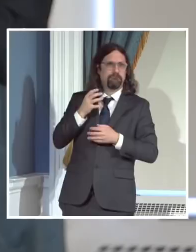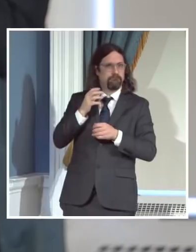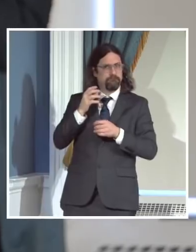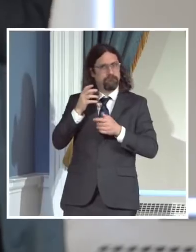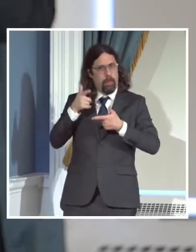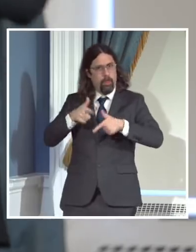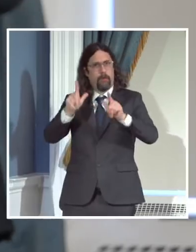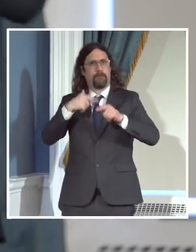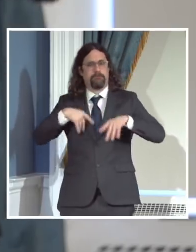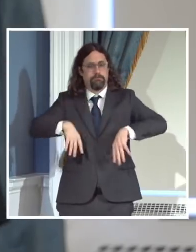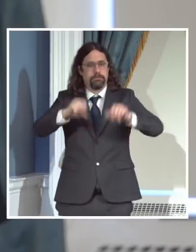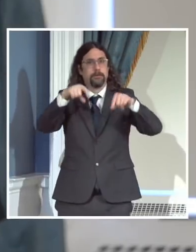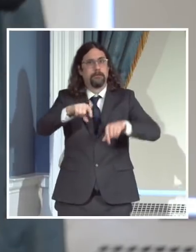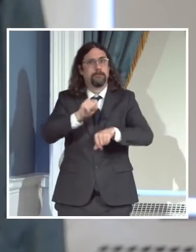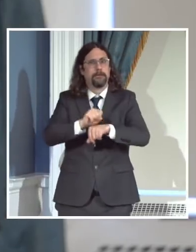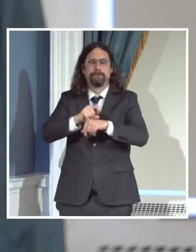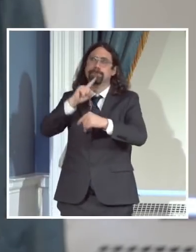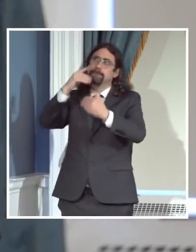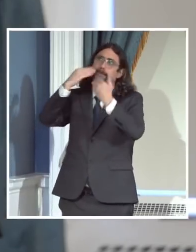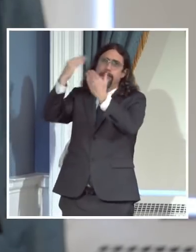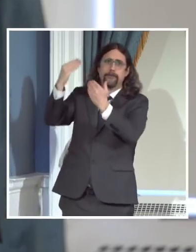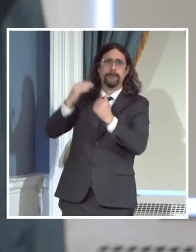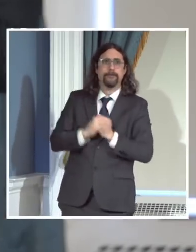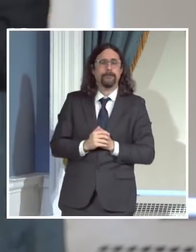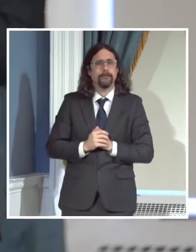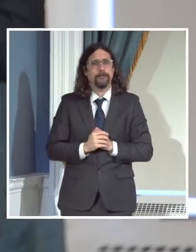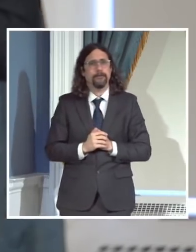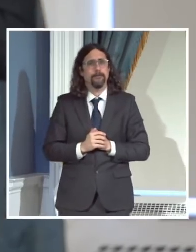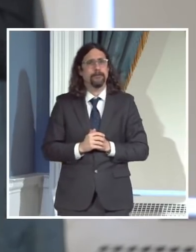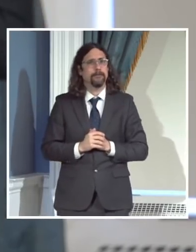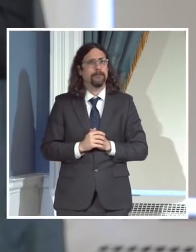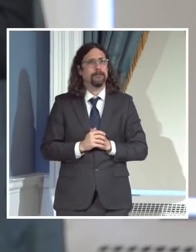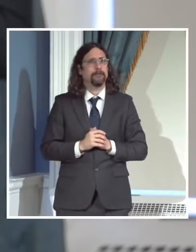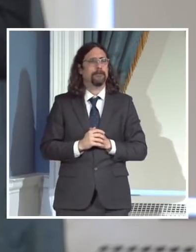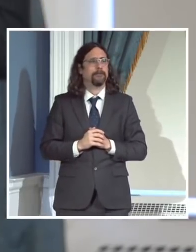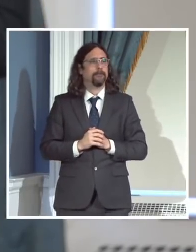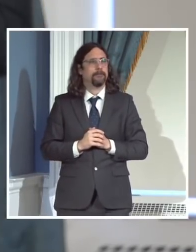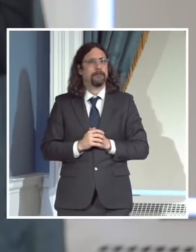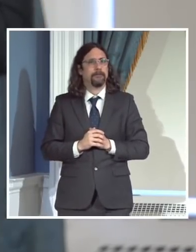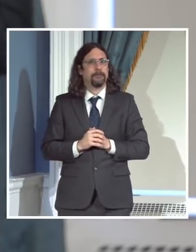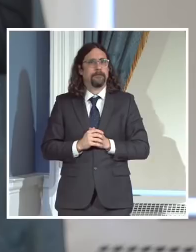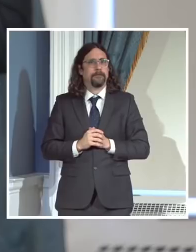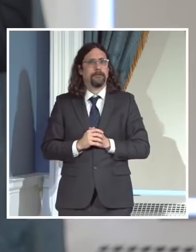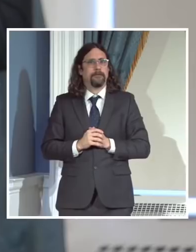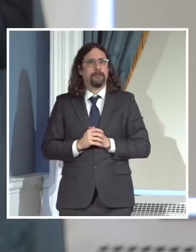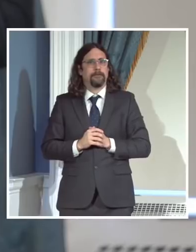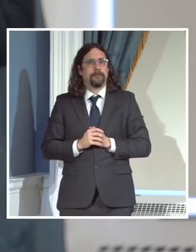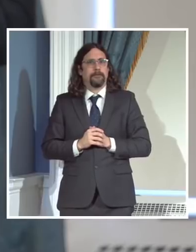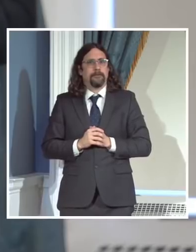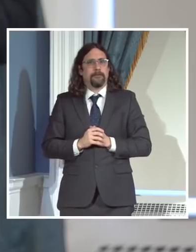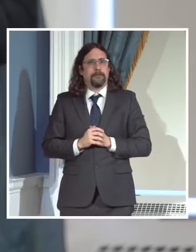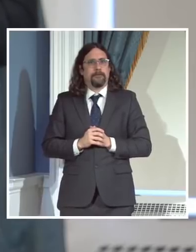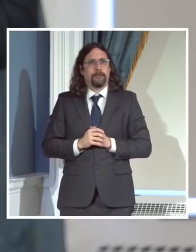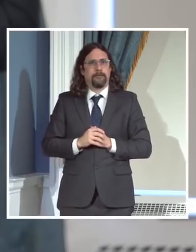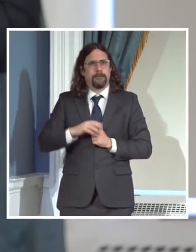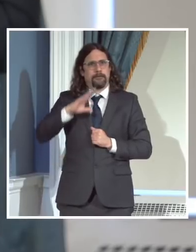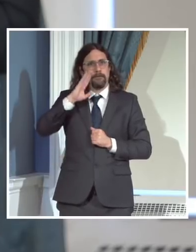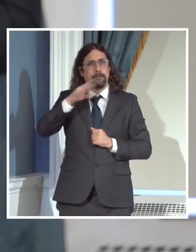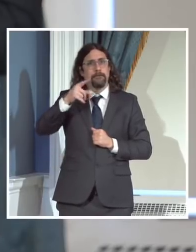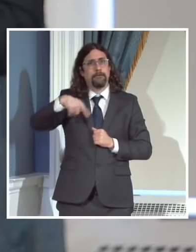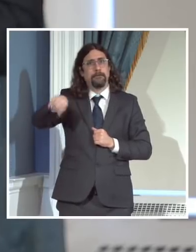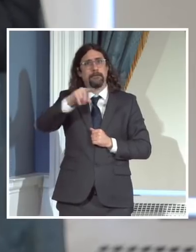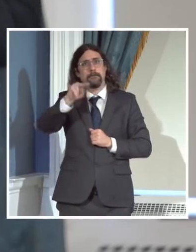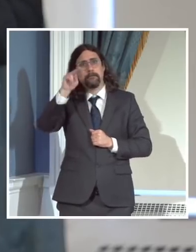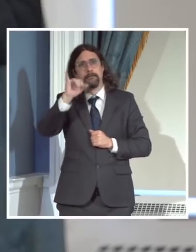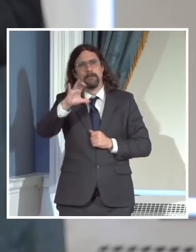one thing I saw in my time as a cop. You know, this is a resilient city. Everybody's supportive. You know, lately, I've just been seeing,